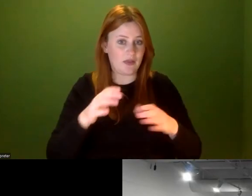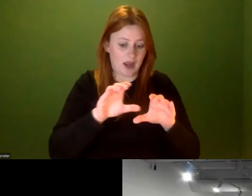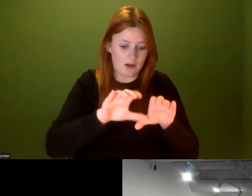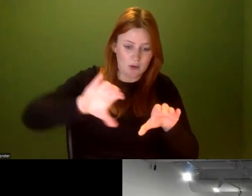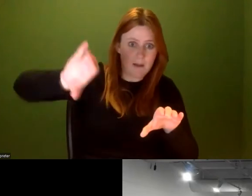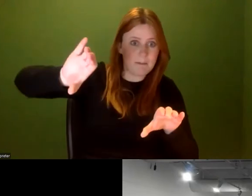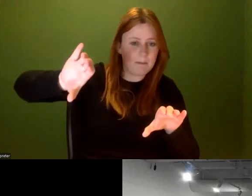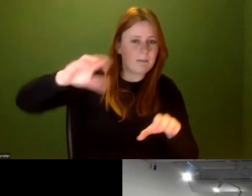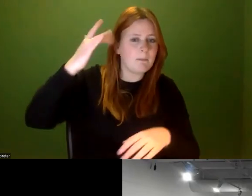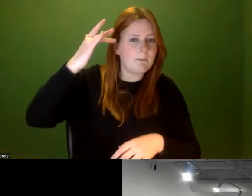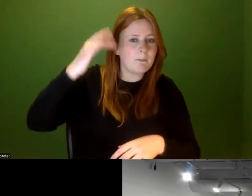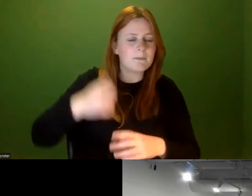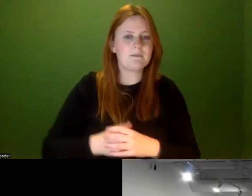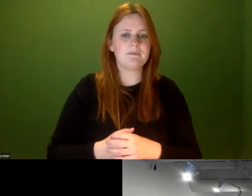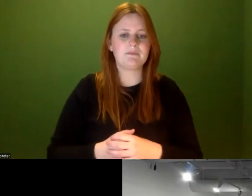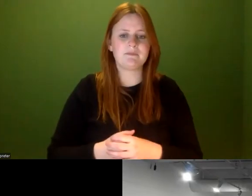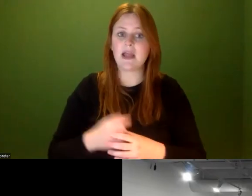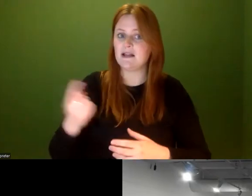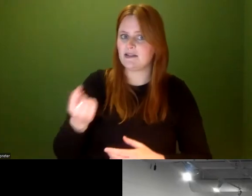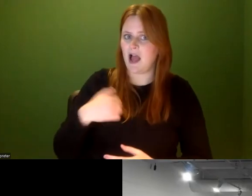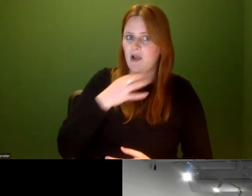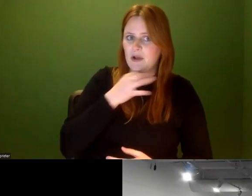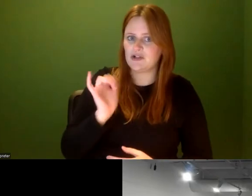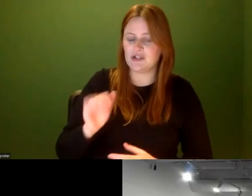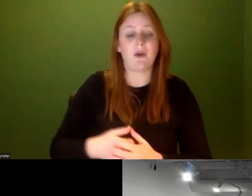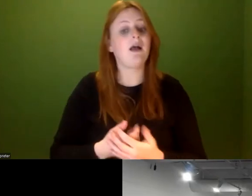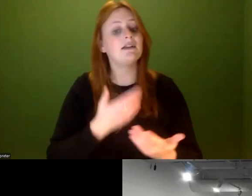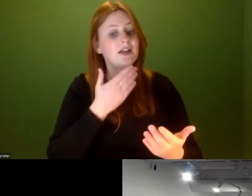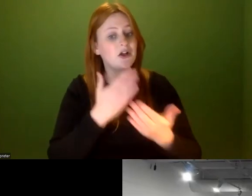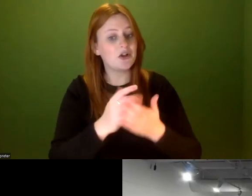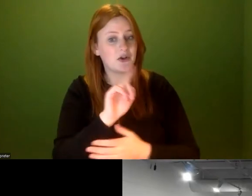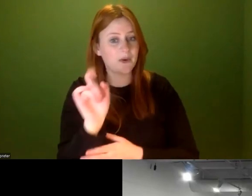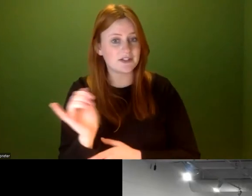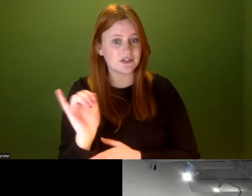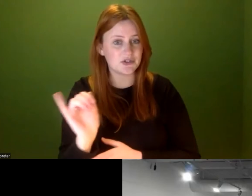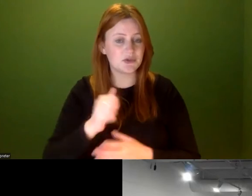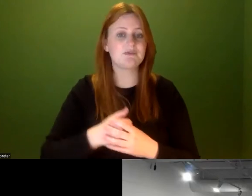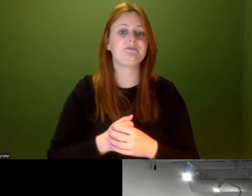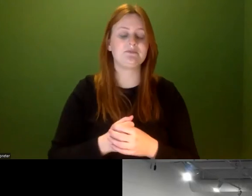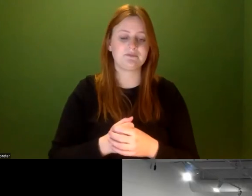well. That is actually a really good question too, because